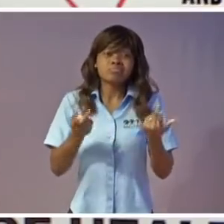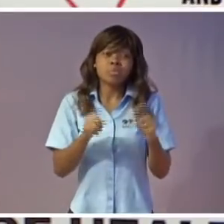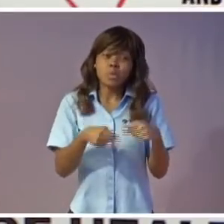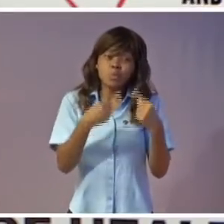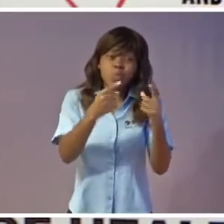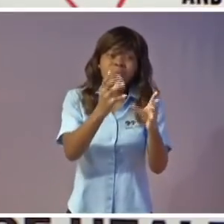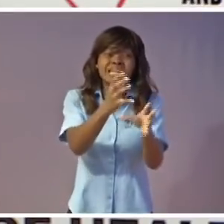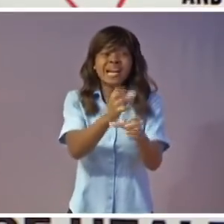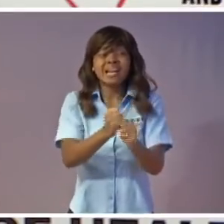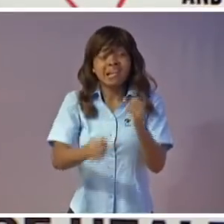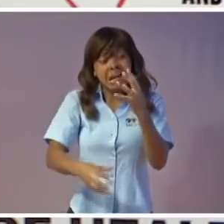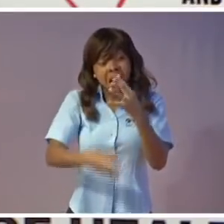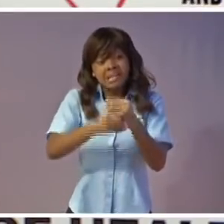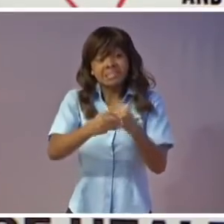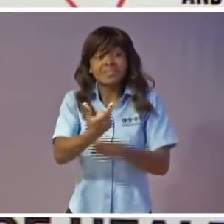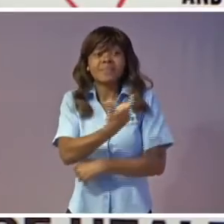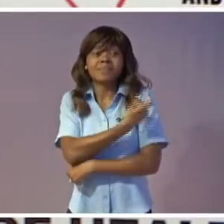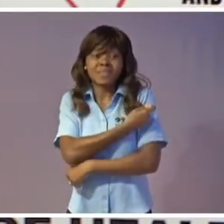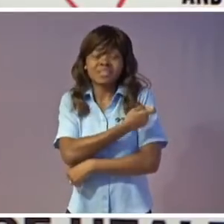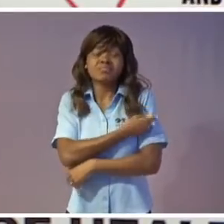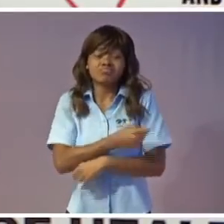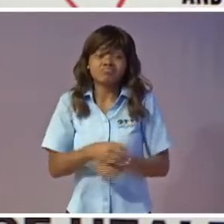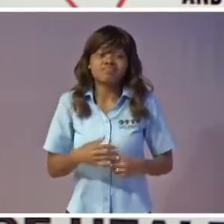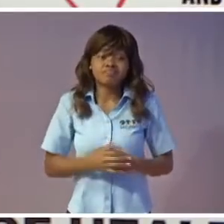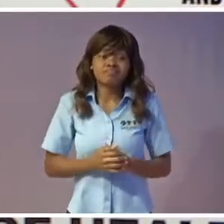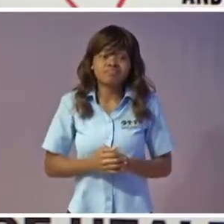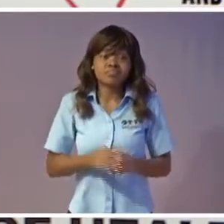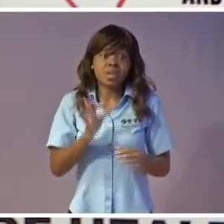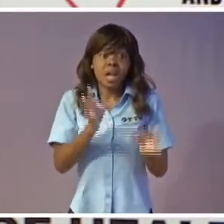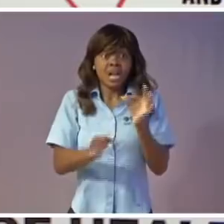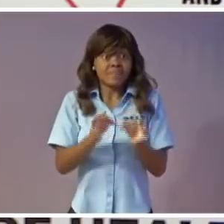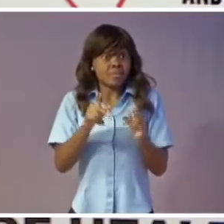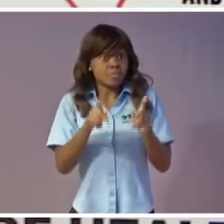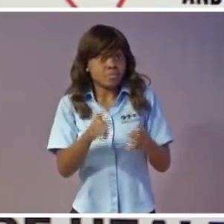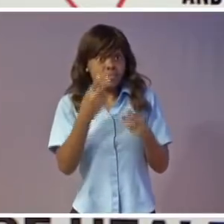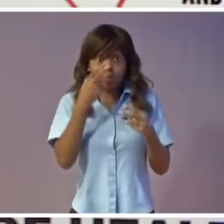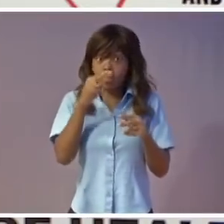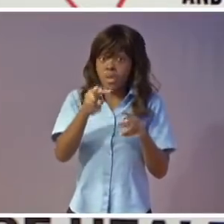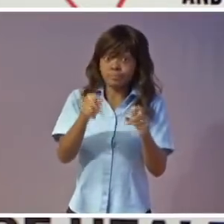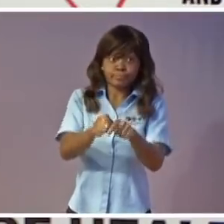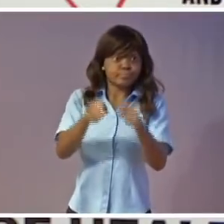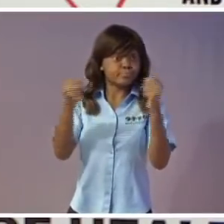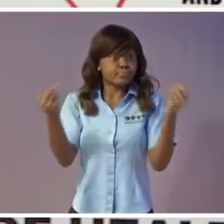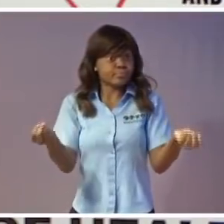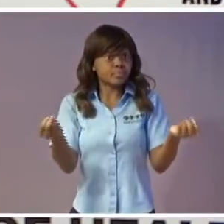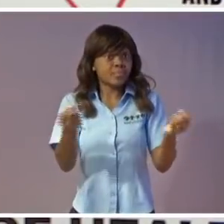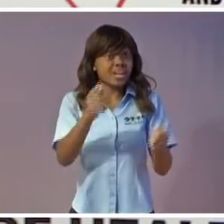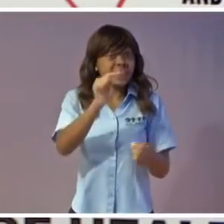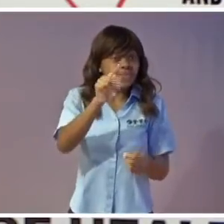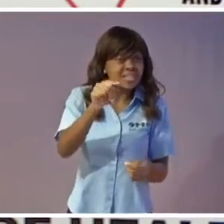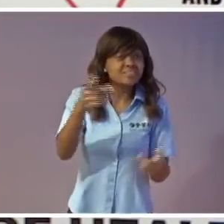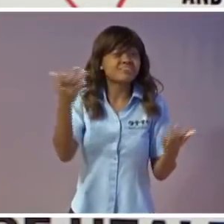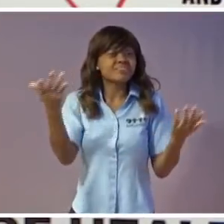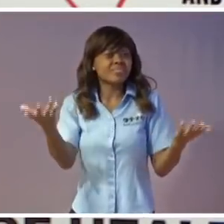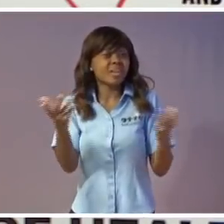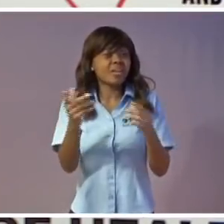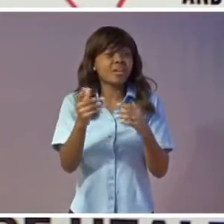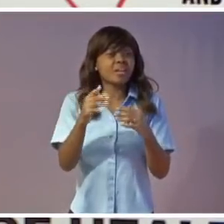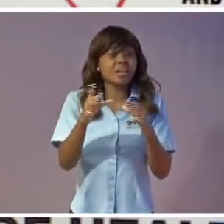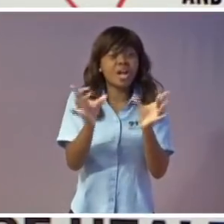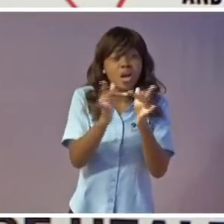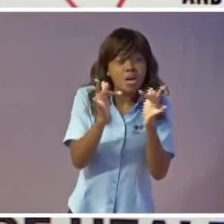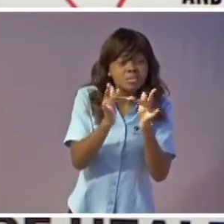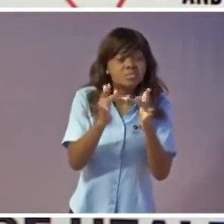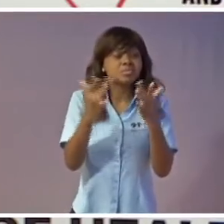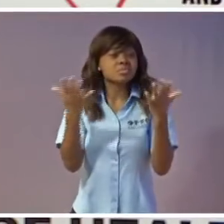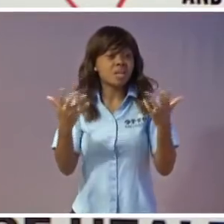We ask persons, look at the schedules that we have put out, and once you fall into the schedule, please go and